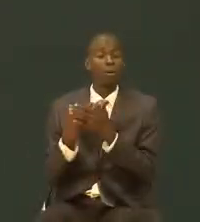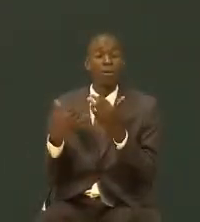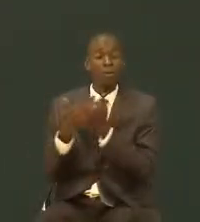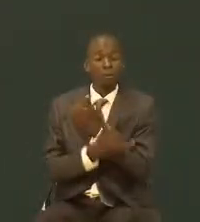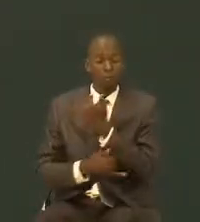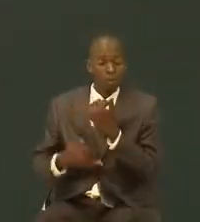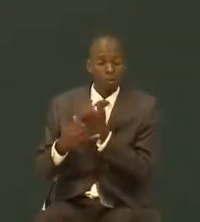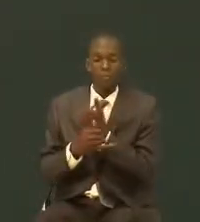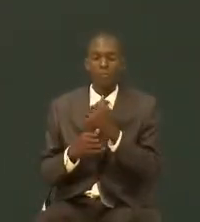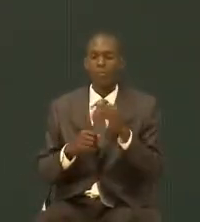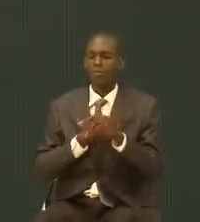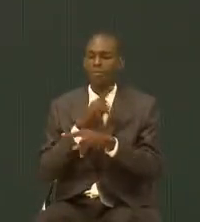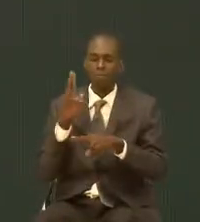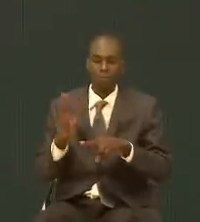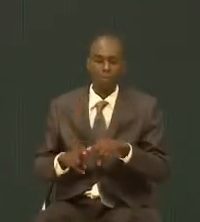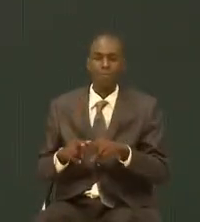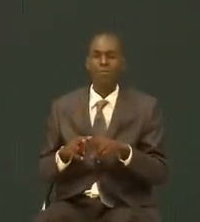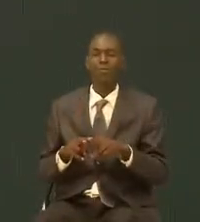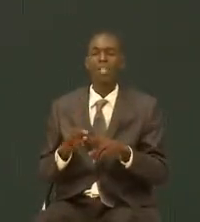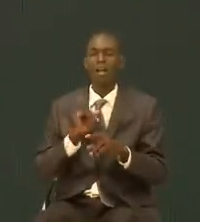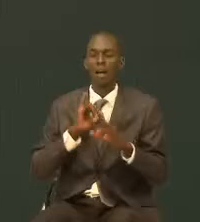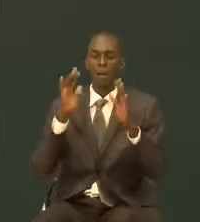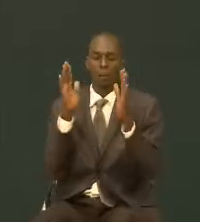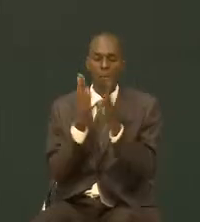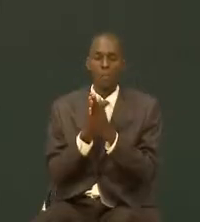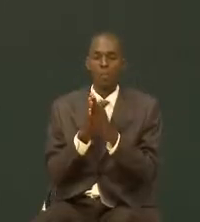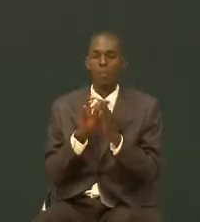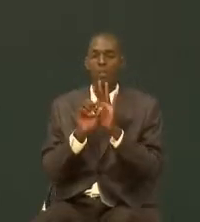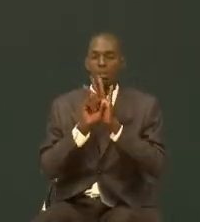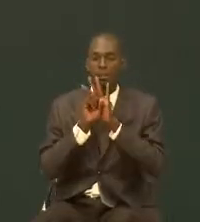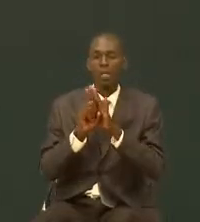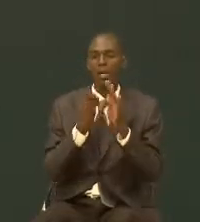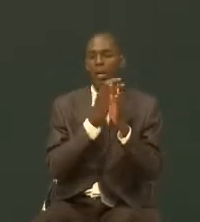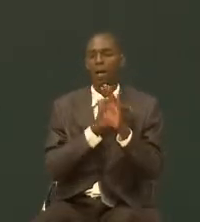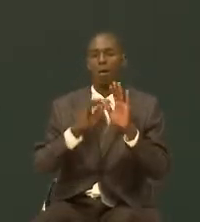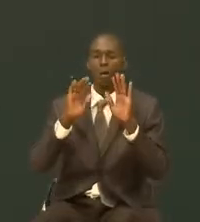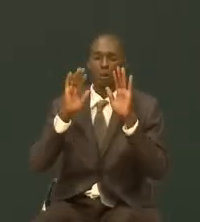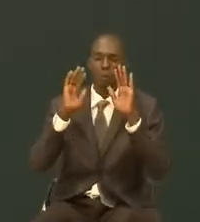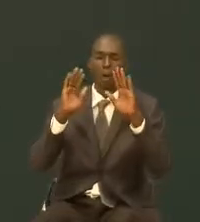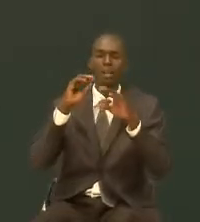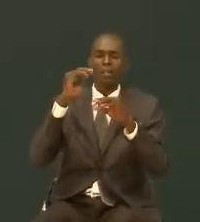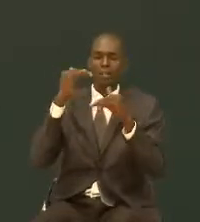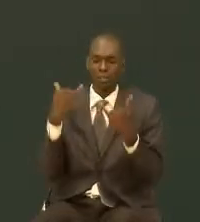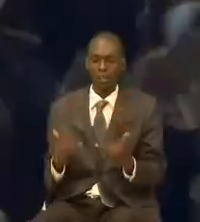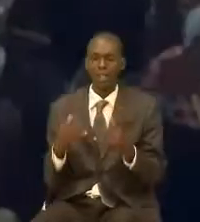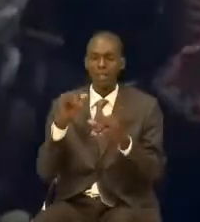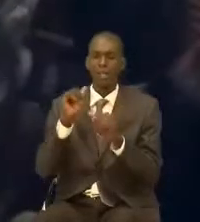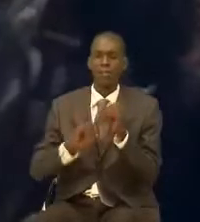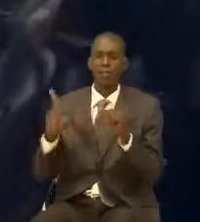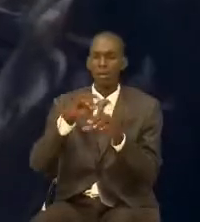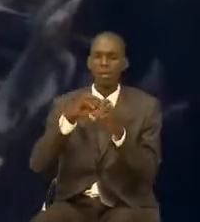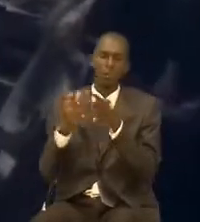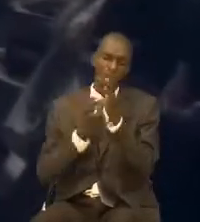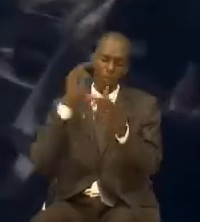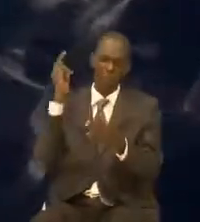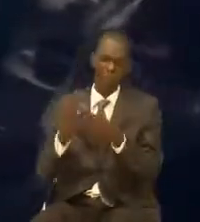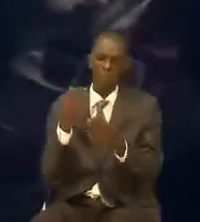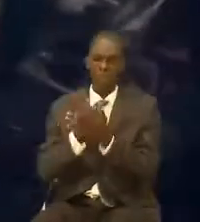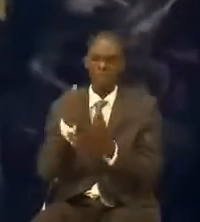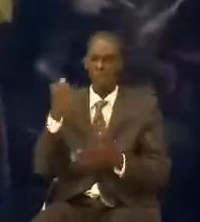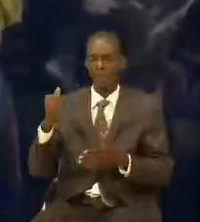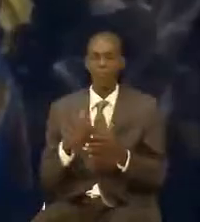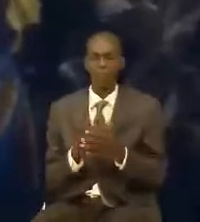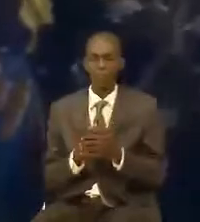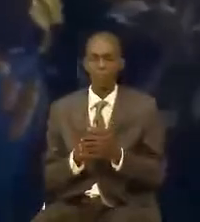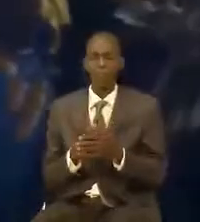contingent i pray signs and wonders every now in jesus name and i